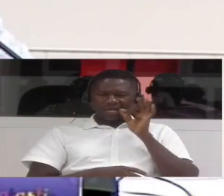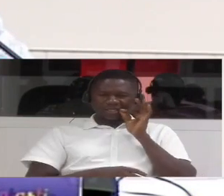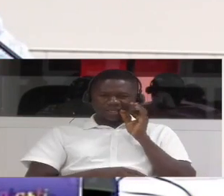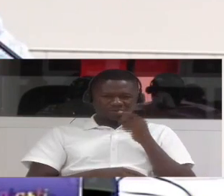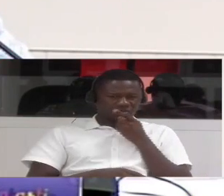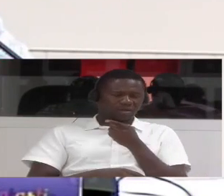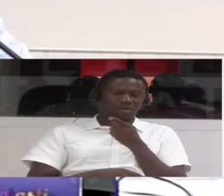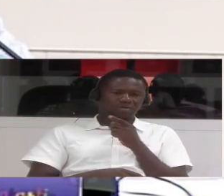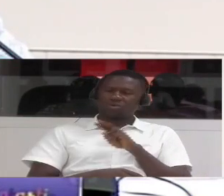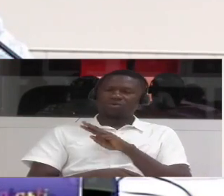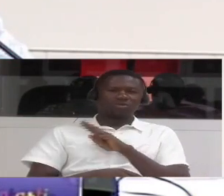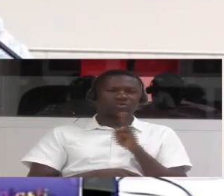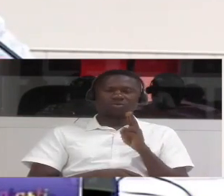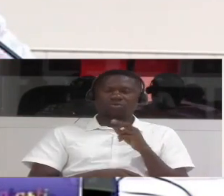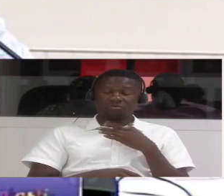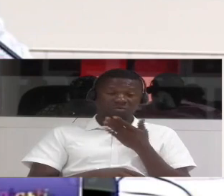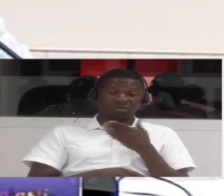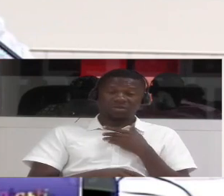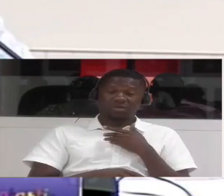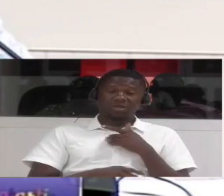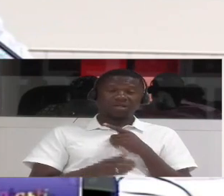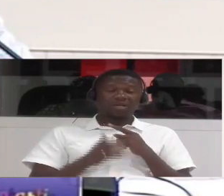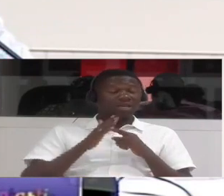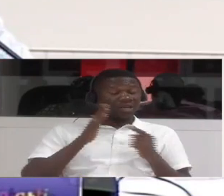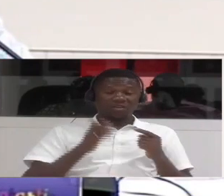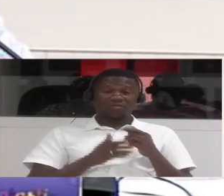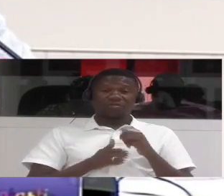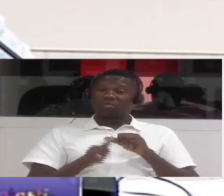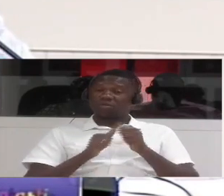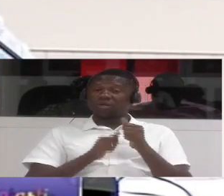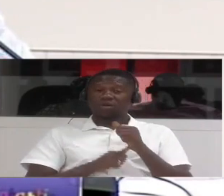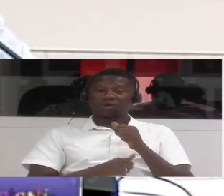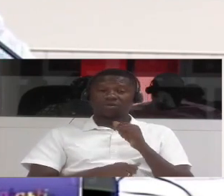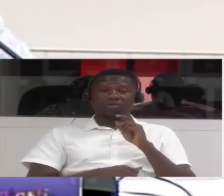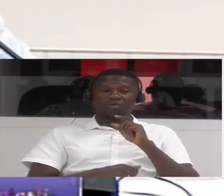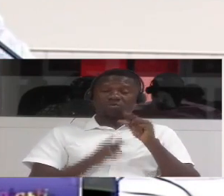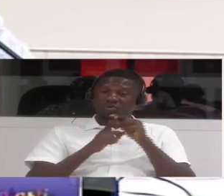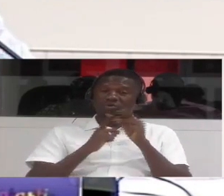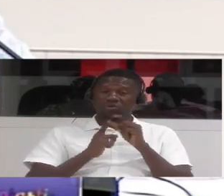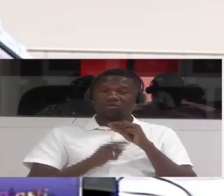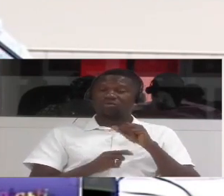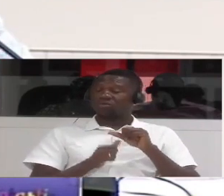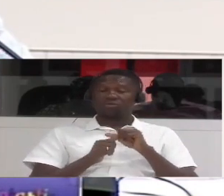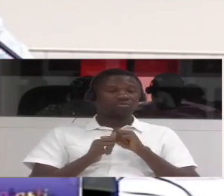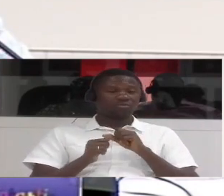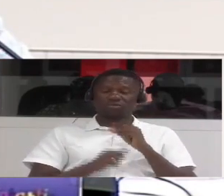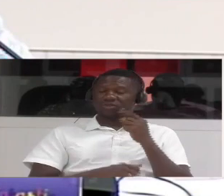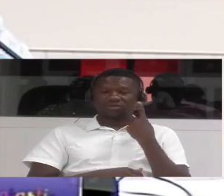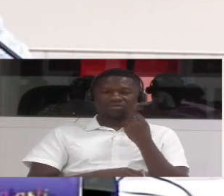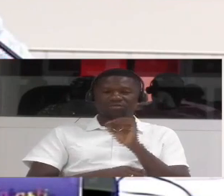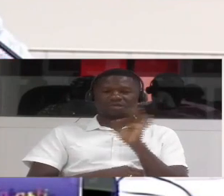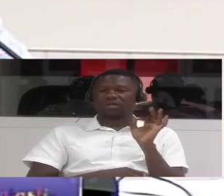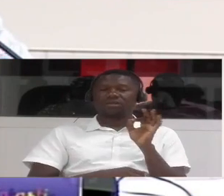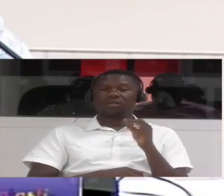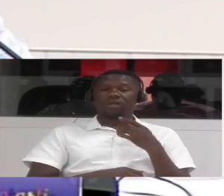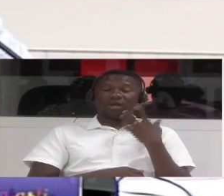wasn't, well, I, for the lack of a better word, I would say wasn't nice. And I mean, out of my respect for Dada, knowing the kind of person he